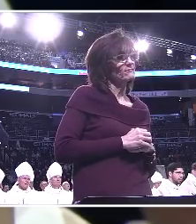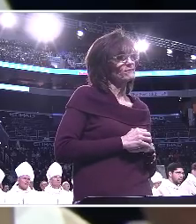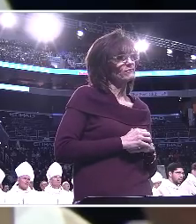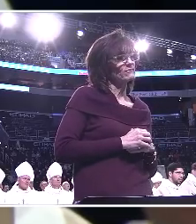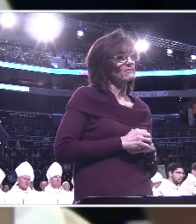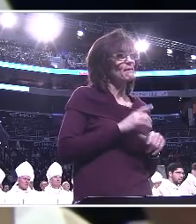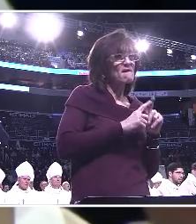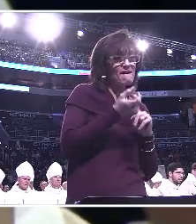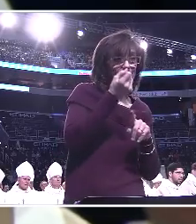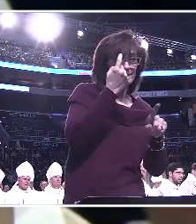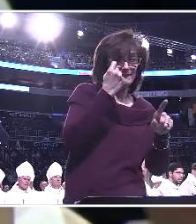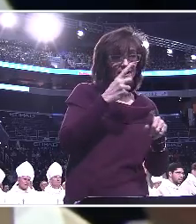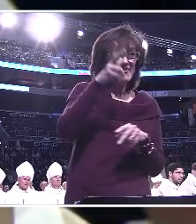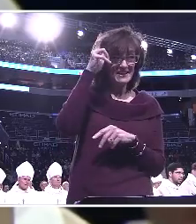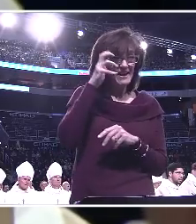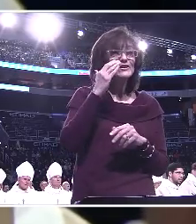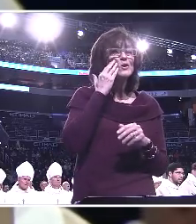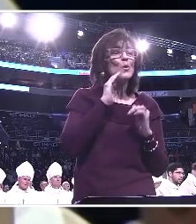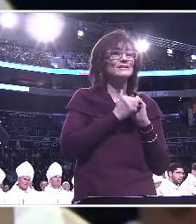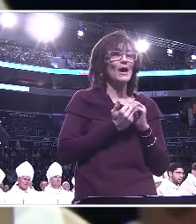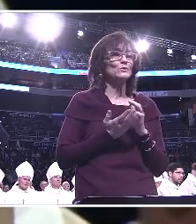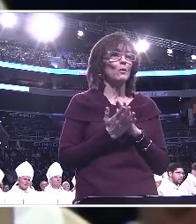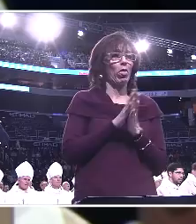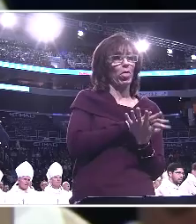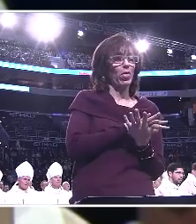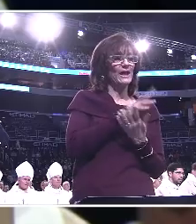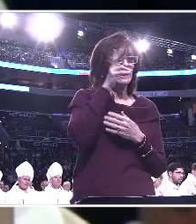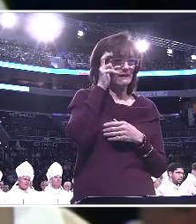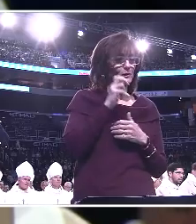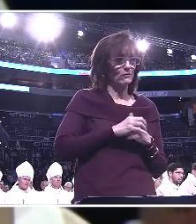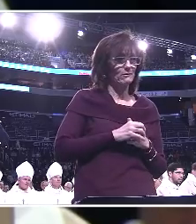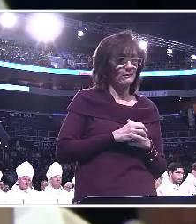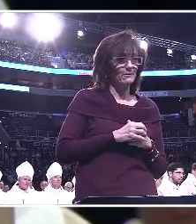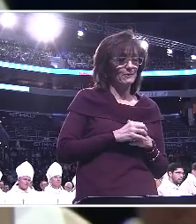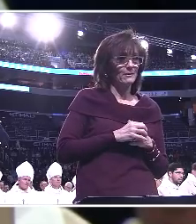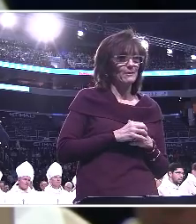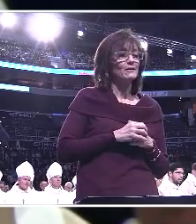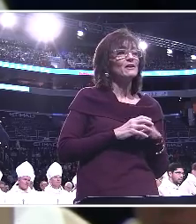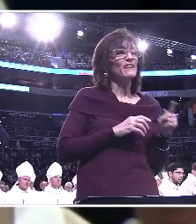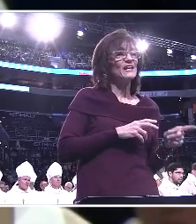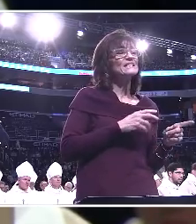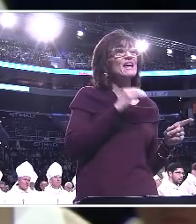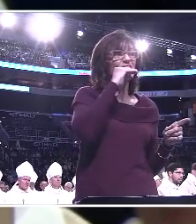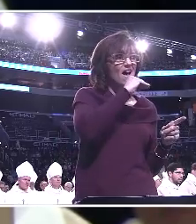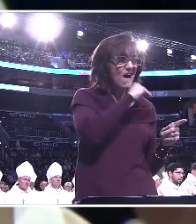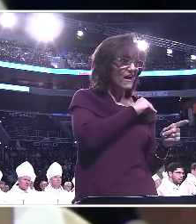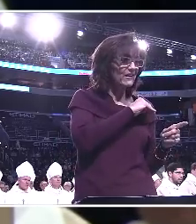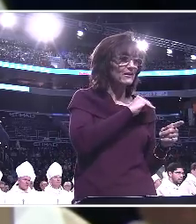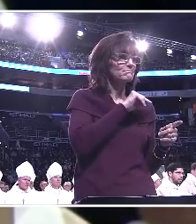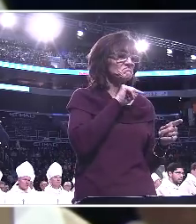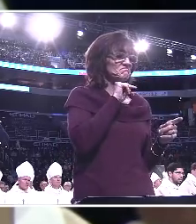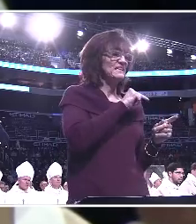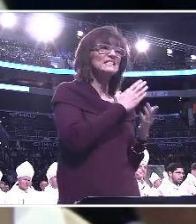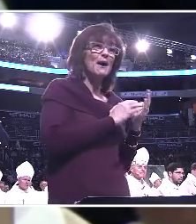But the devil knows how to disguise evil, doesn't he? This disguise, this lie that somehow death